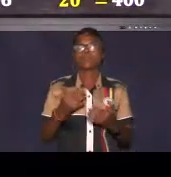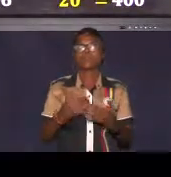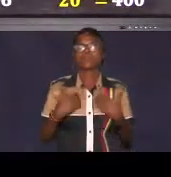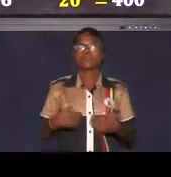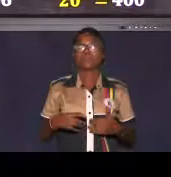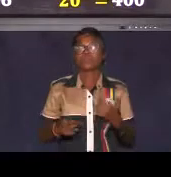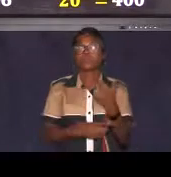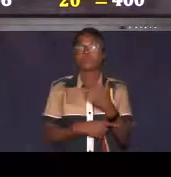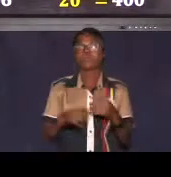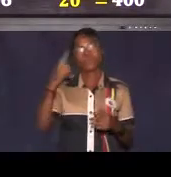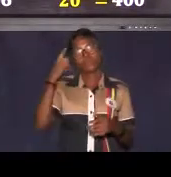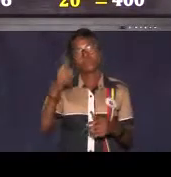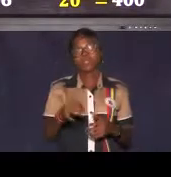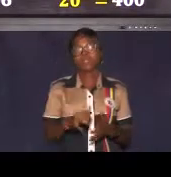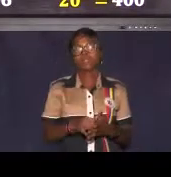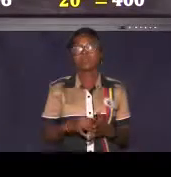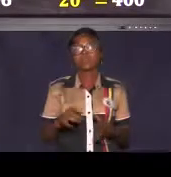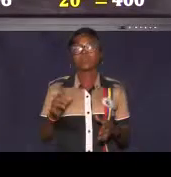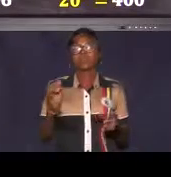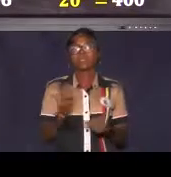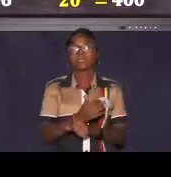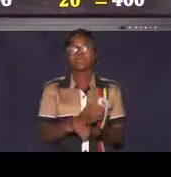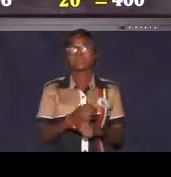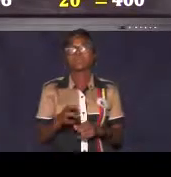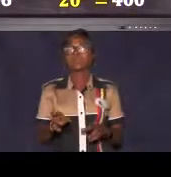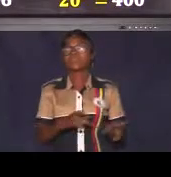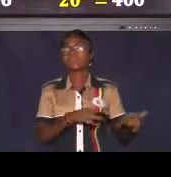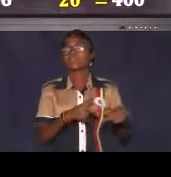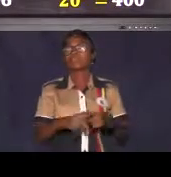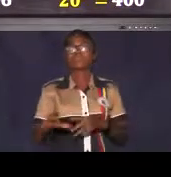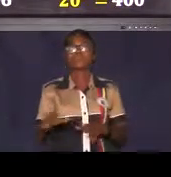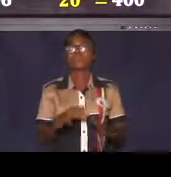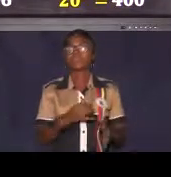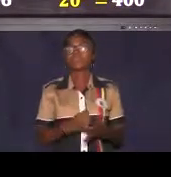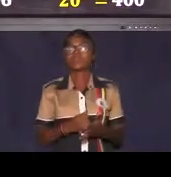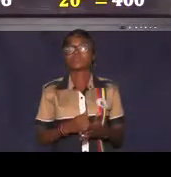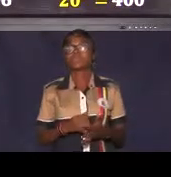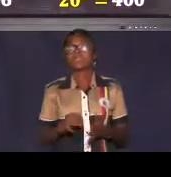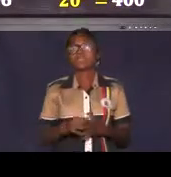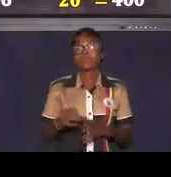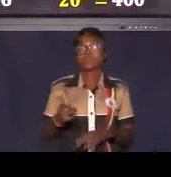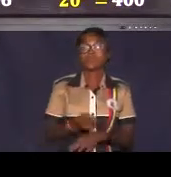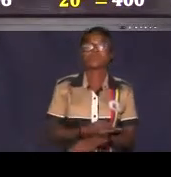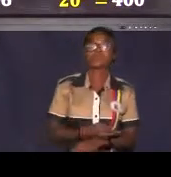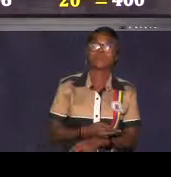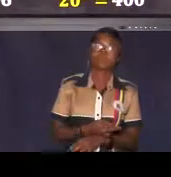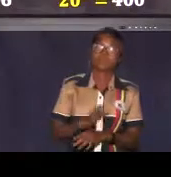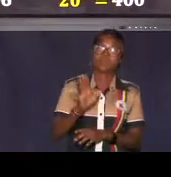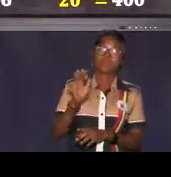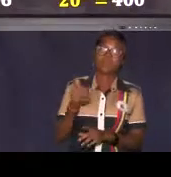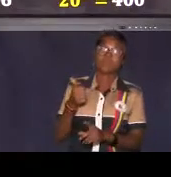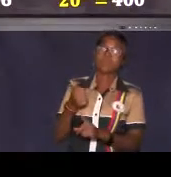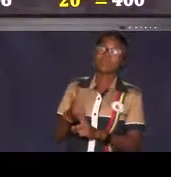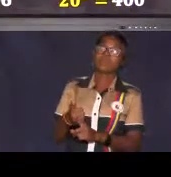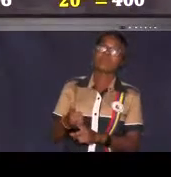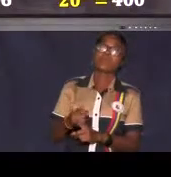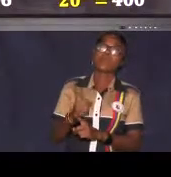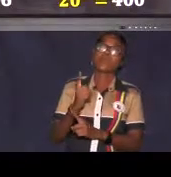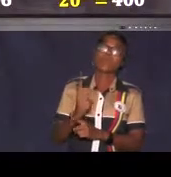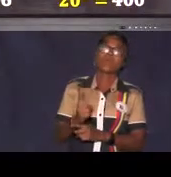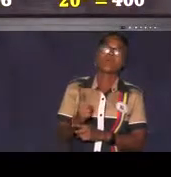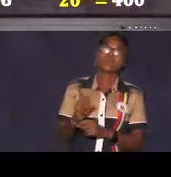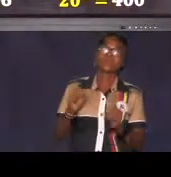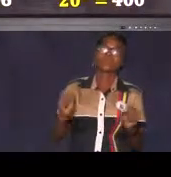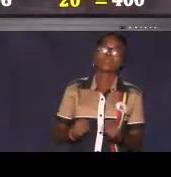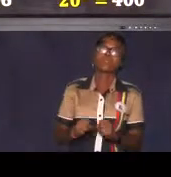to punish you for not knowing the squares. Just get ready to do it the old-fashioned way, that is multiplying by themselves. Okay, so 1